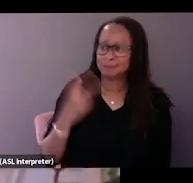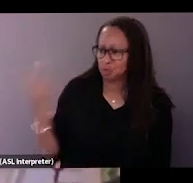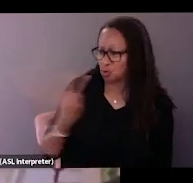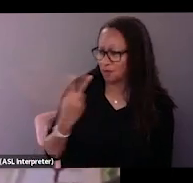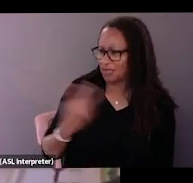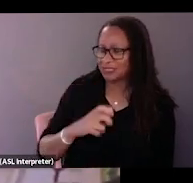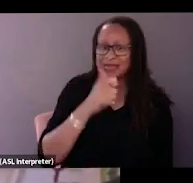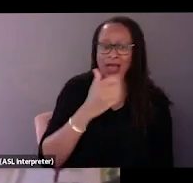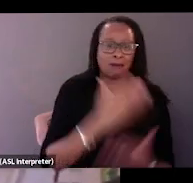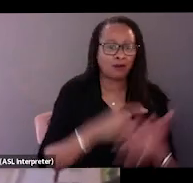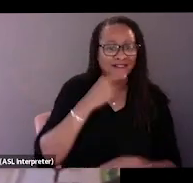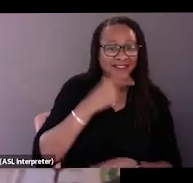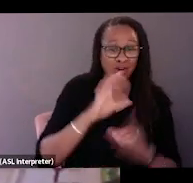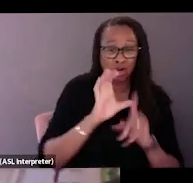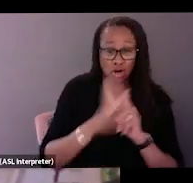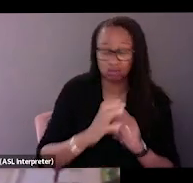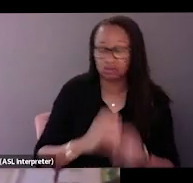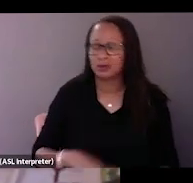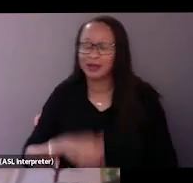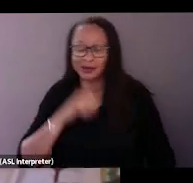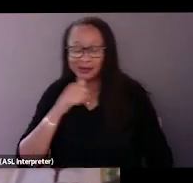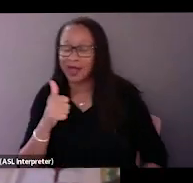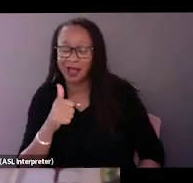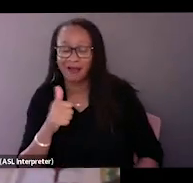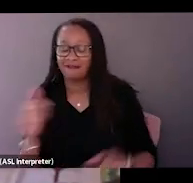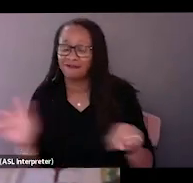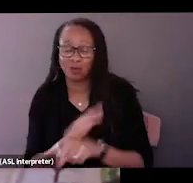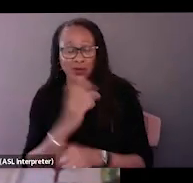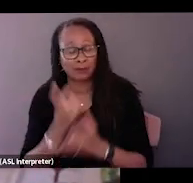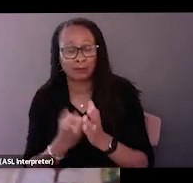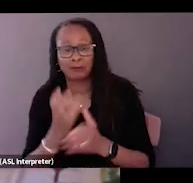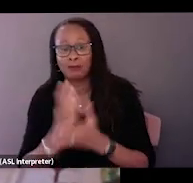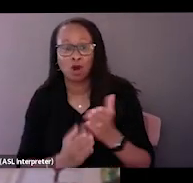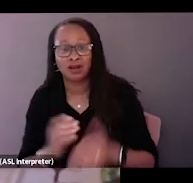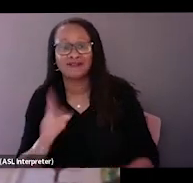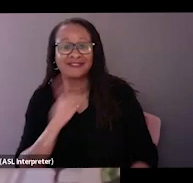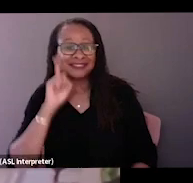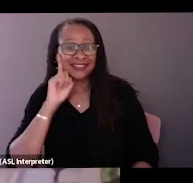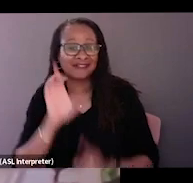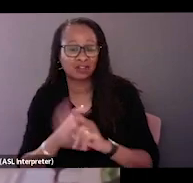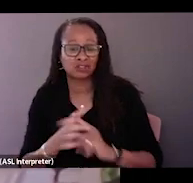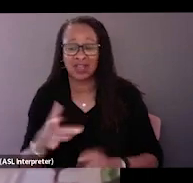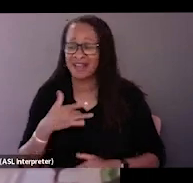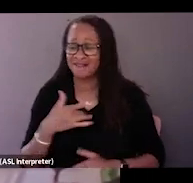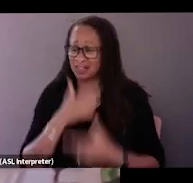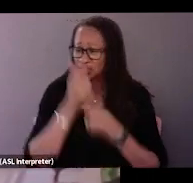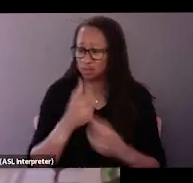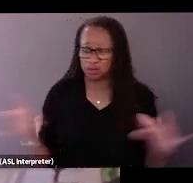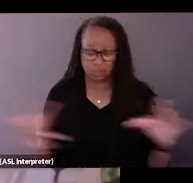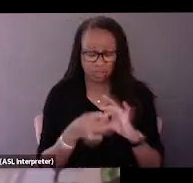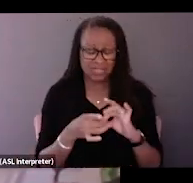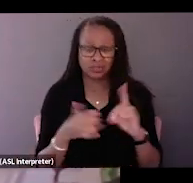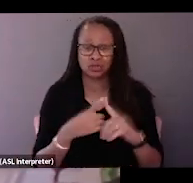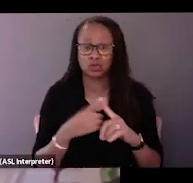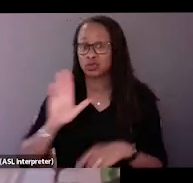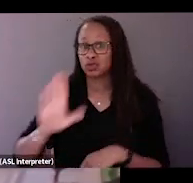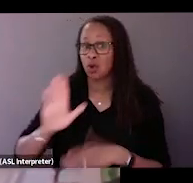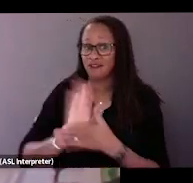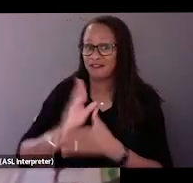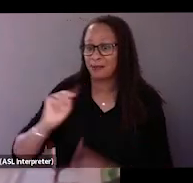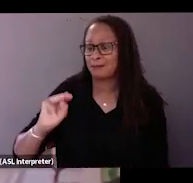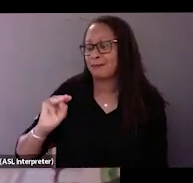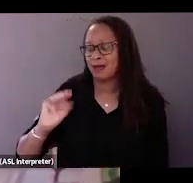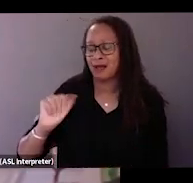And I felt like this sort of interesting connection to Mafifa in that